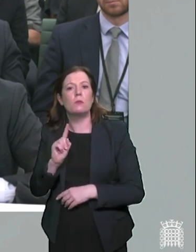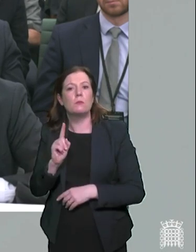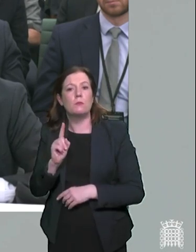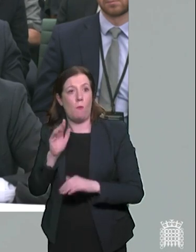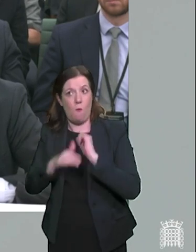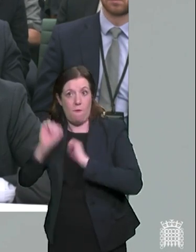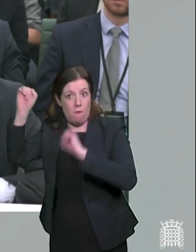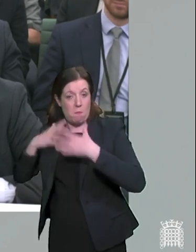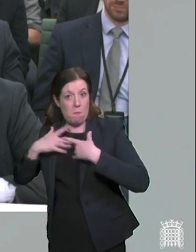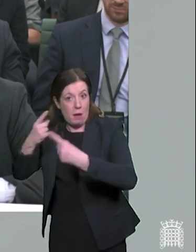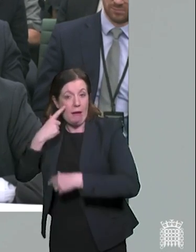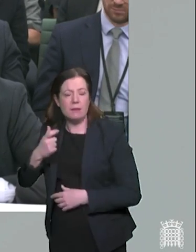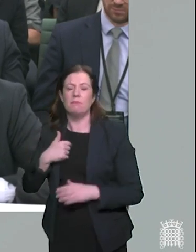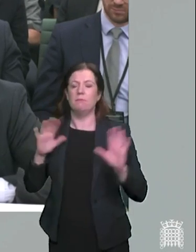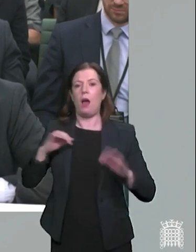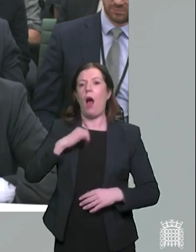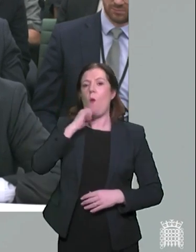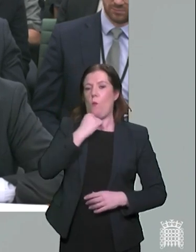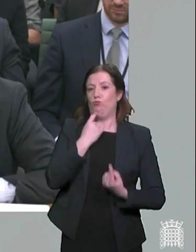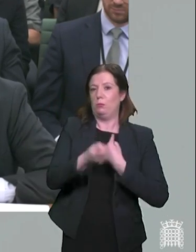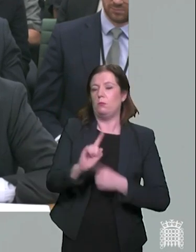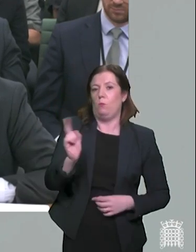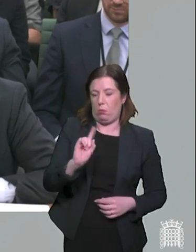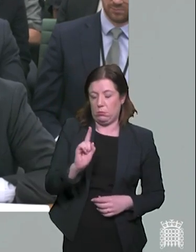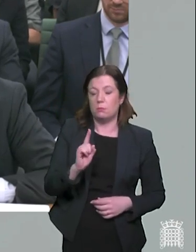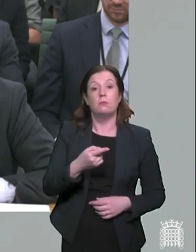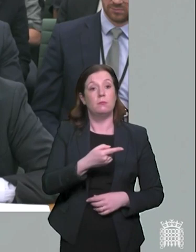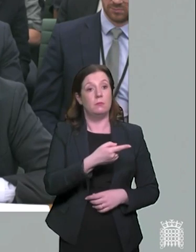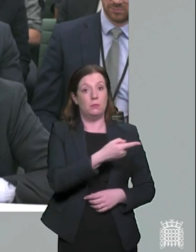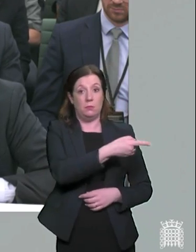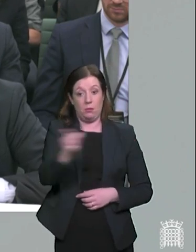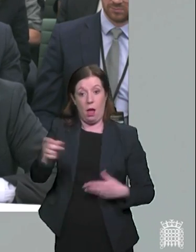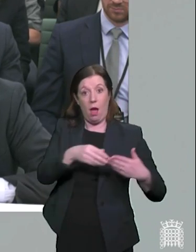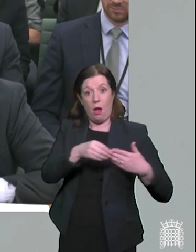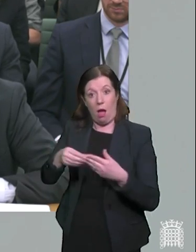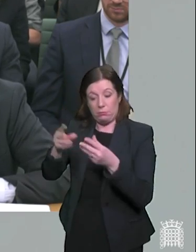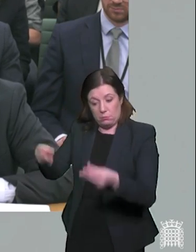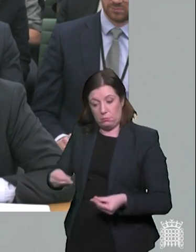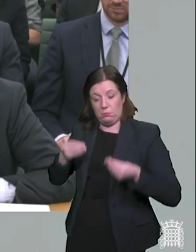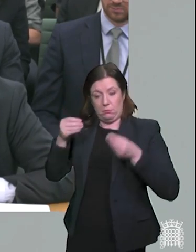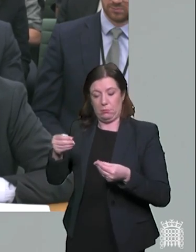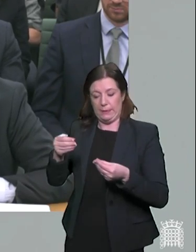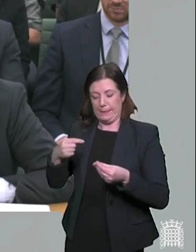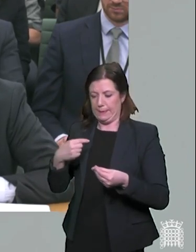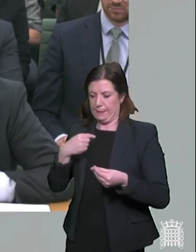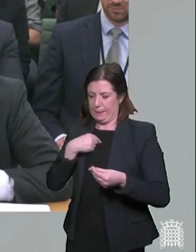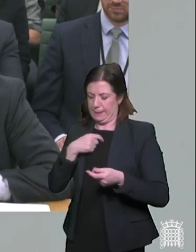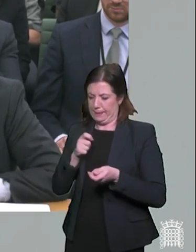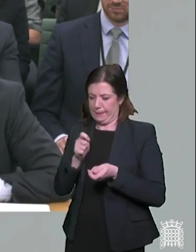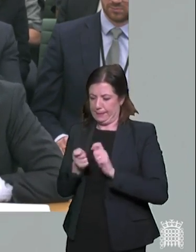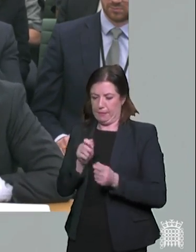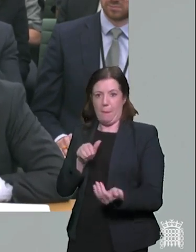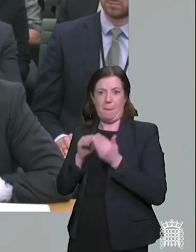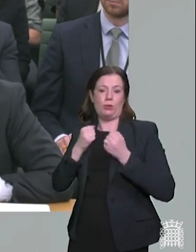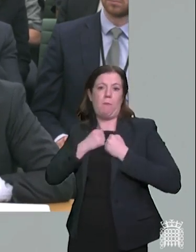as the guidance says, to decide how and they are going to implement the guidance, amongst